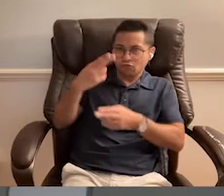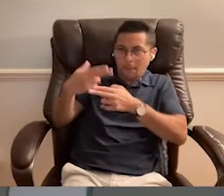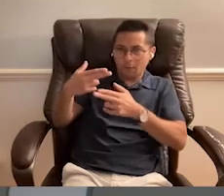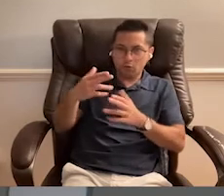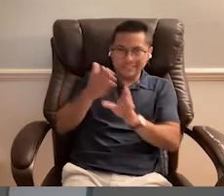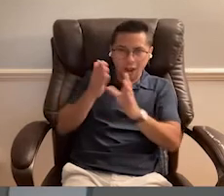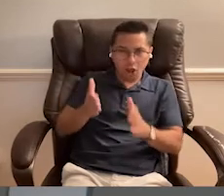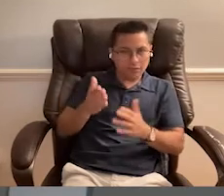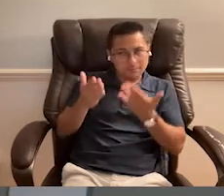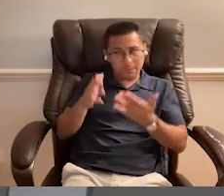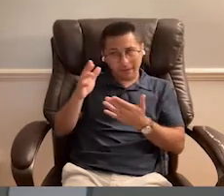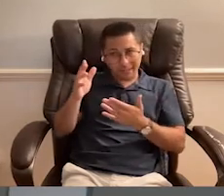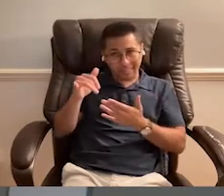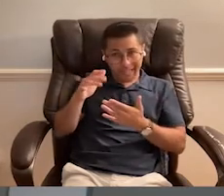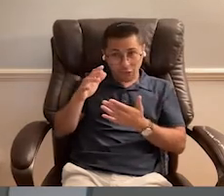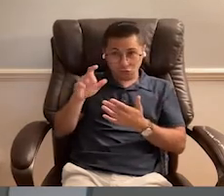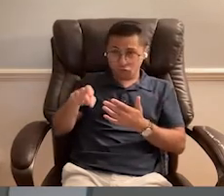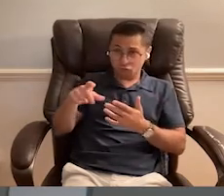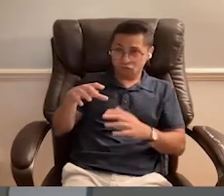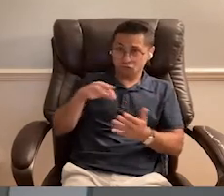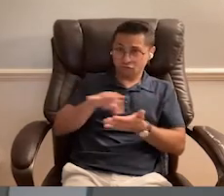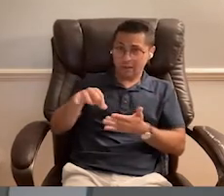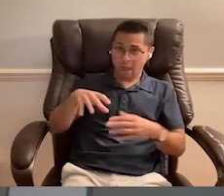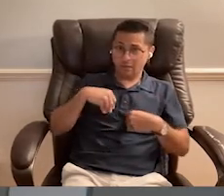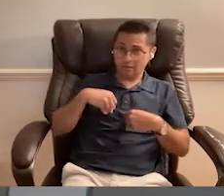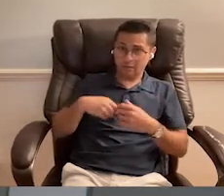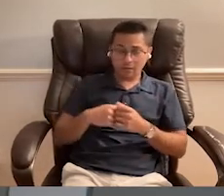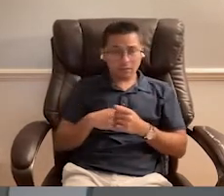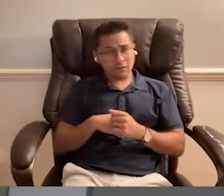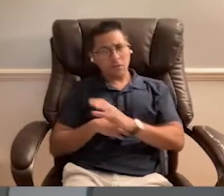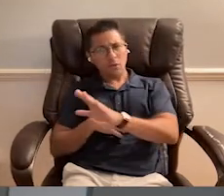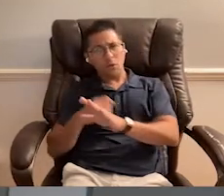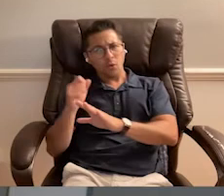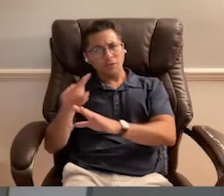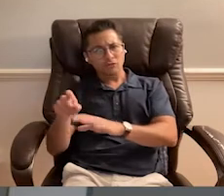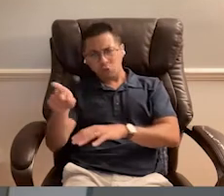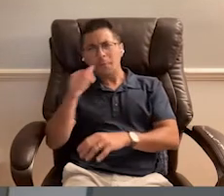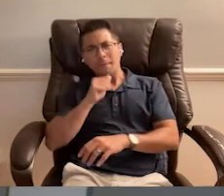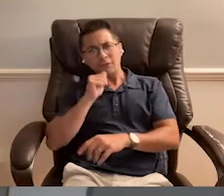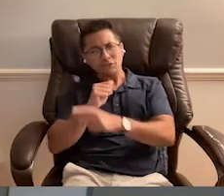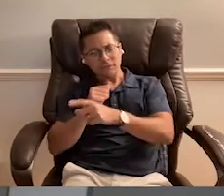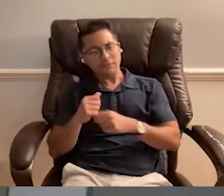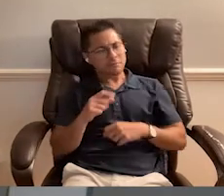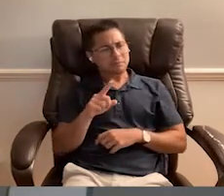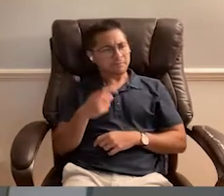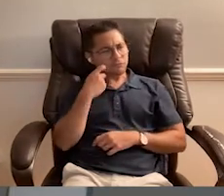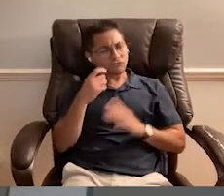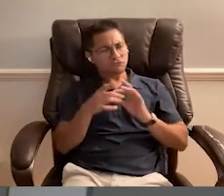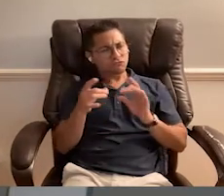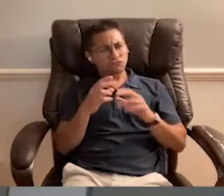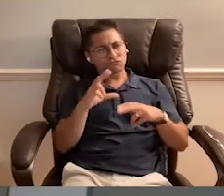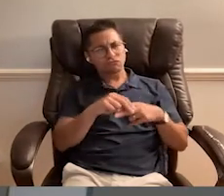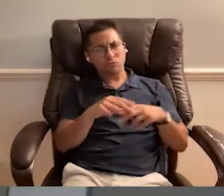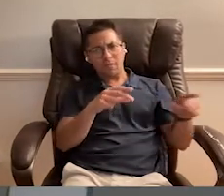reputable, how do we, they are probably going to be on the. What was your question, ma'am? You've